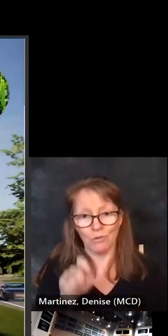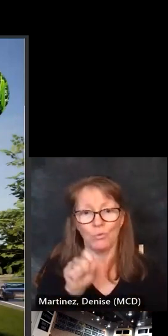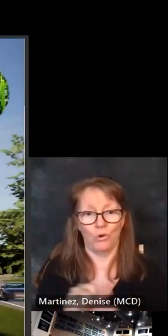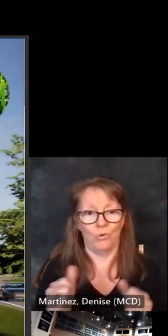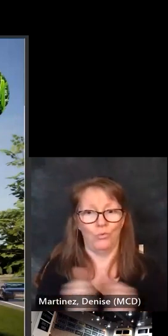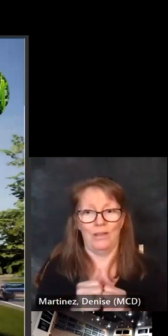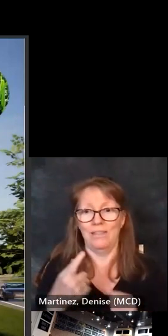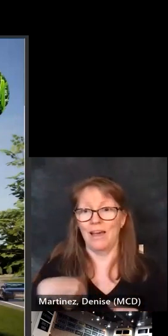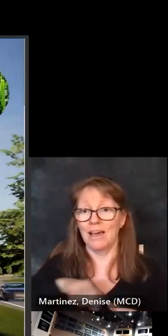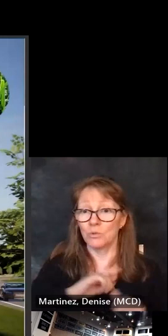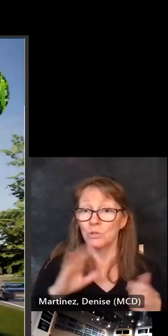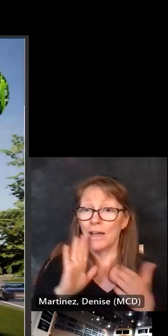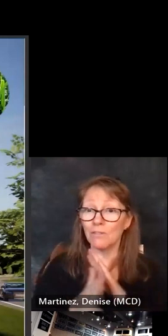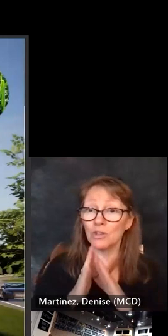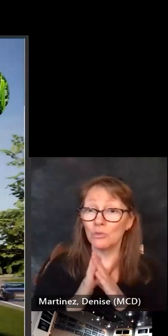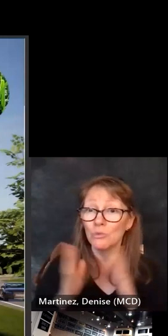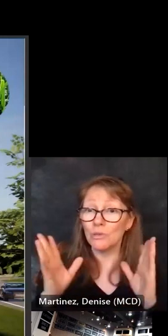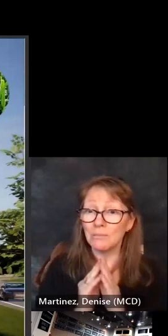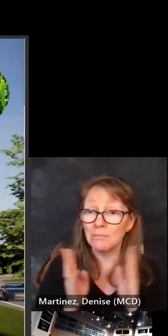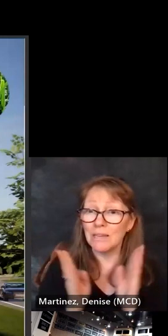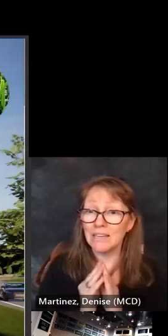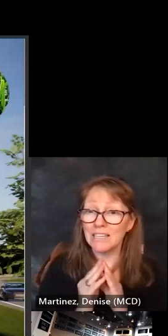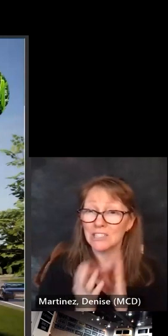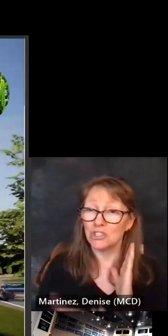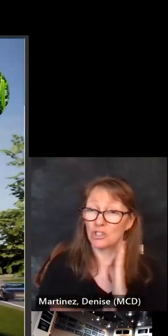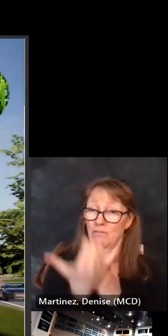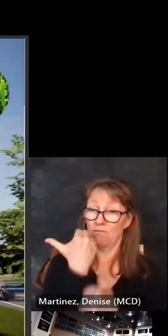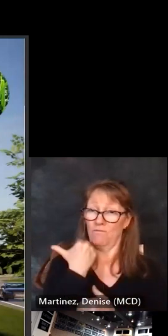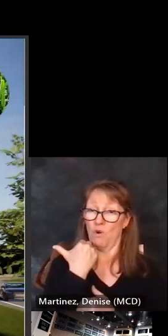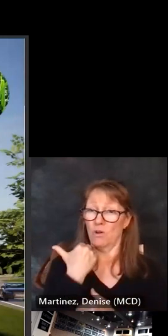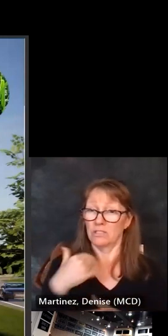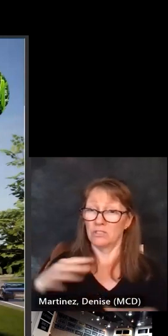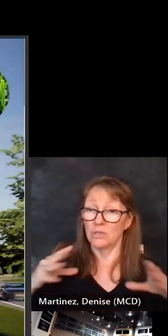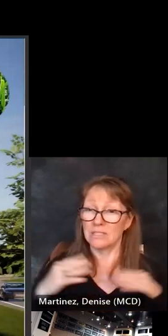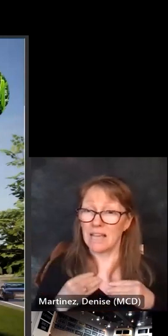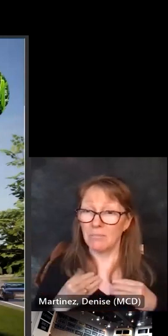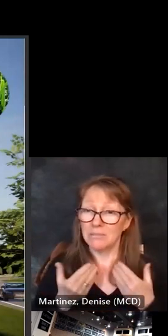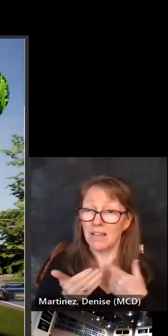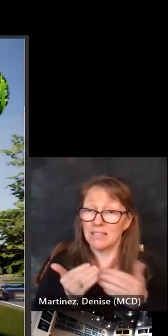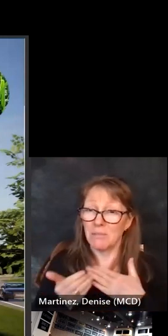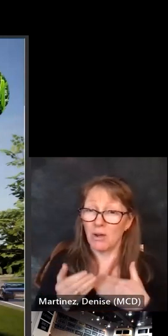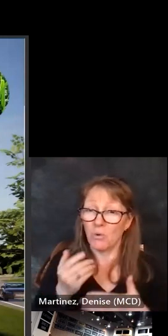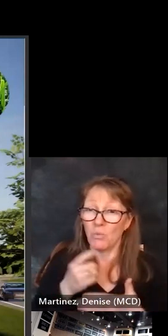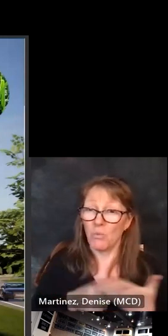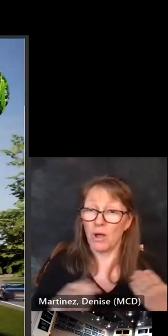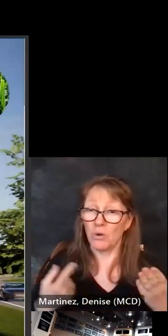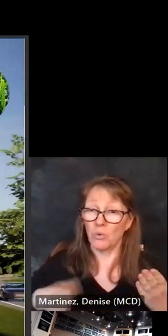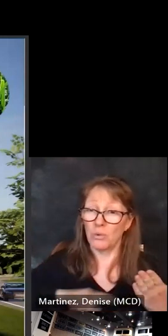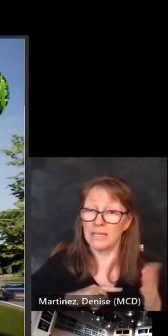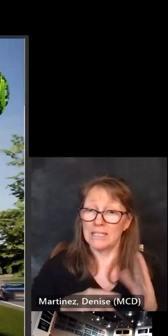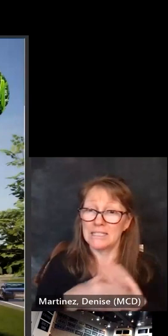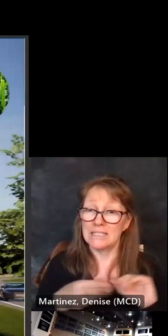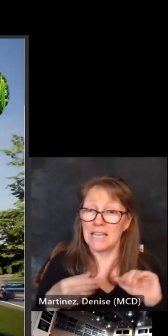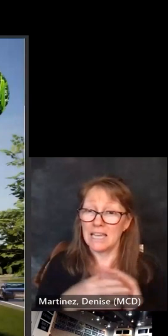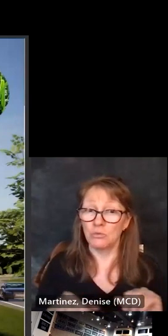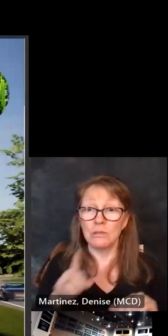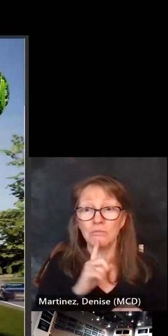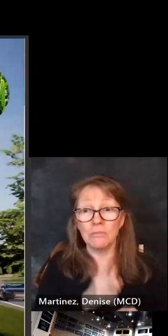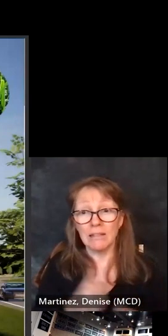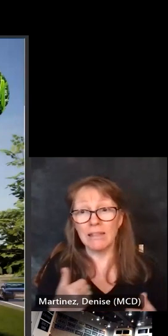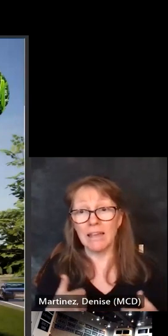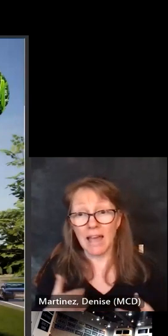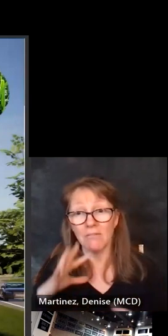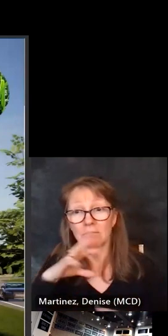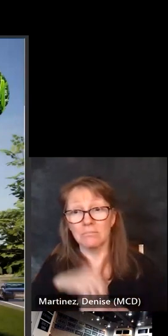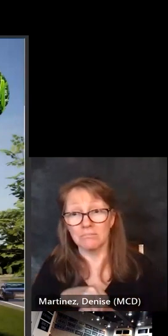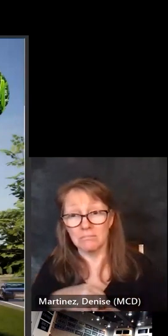having community meetings, but is this still going to be shoved down our throats no matter what? Do we really have a say in an